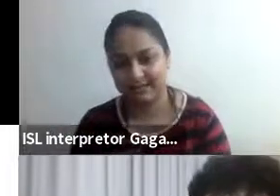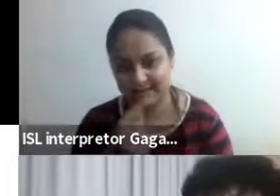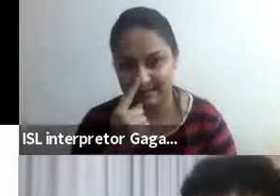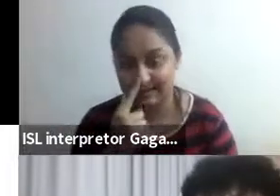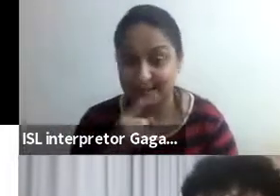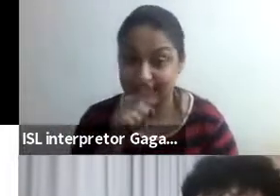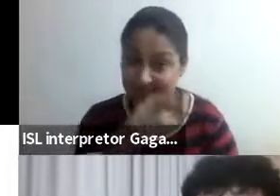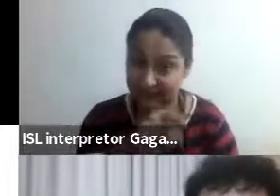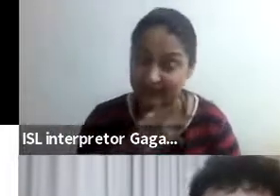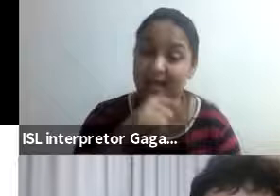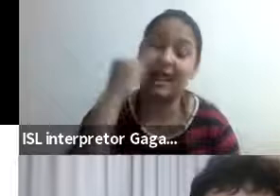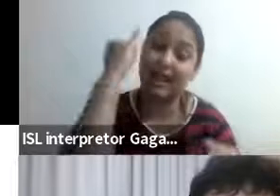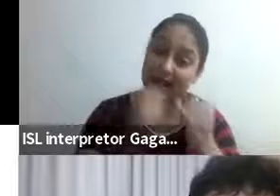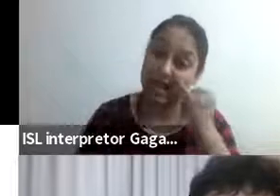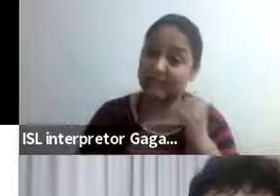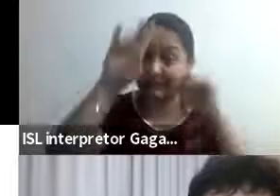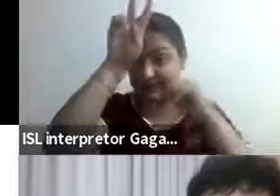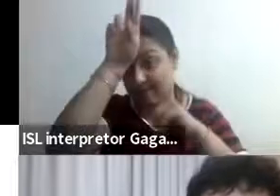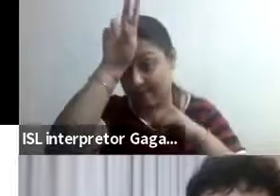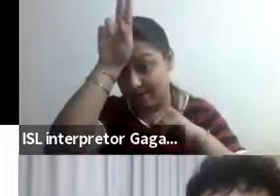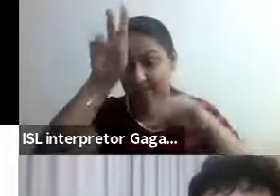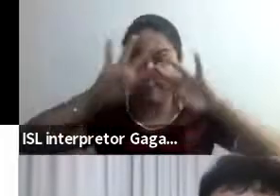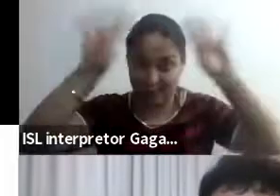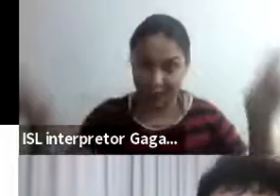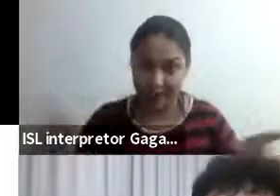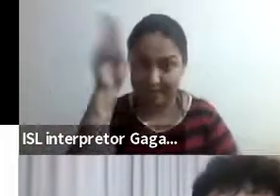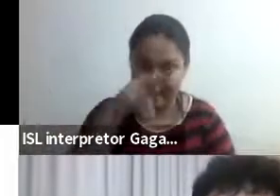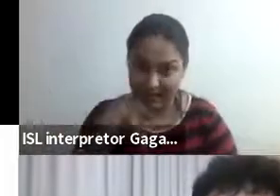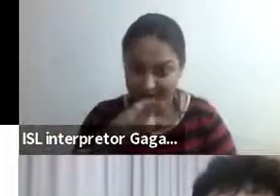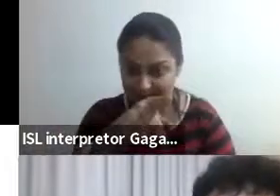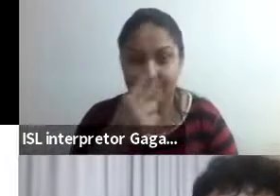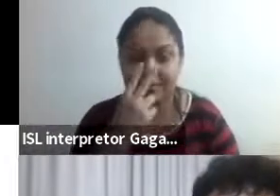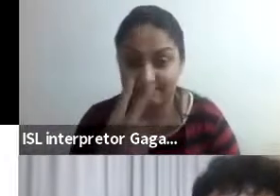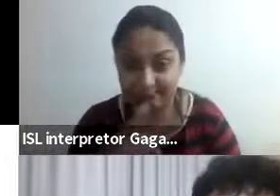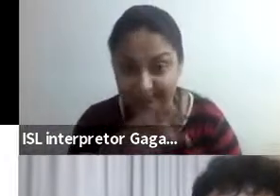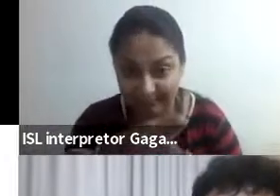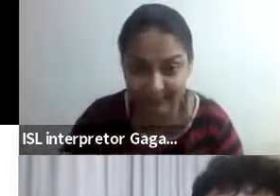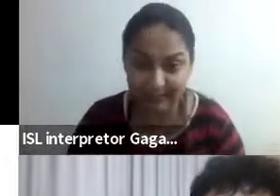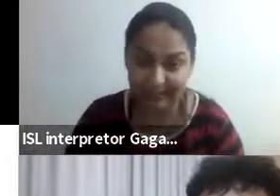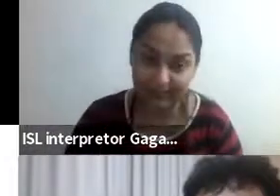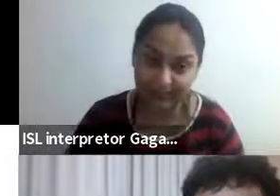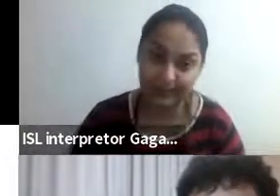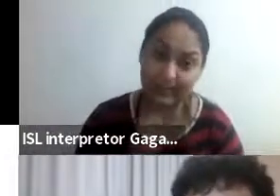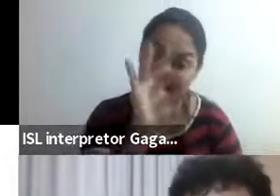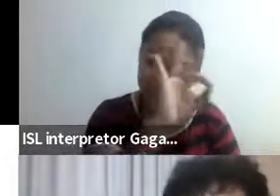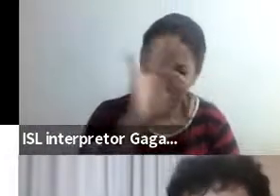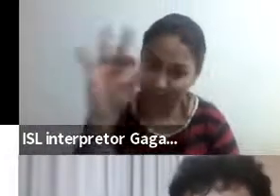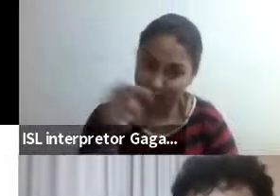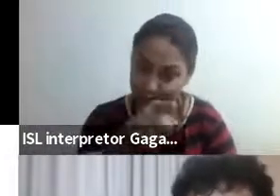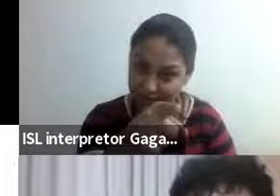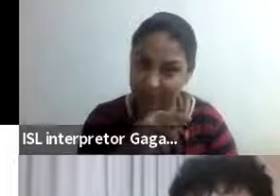Here, this is the last peacock painting, but here you can see that the dots